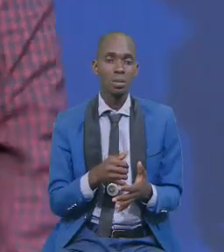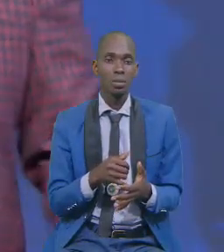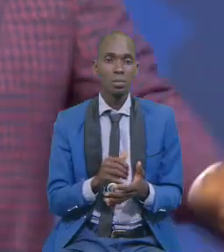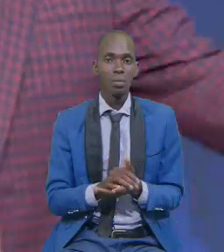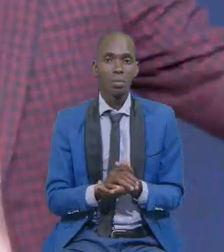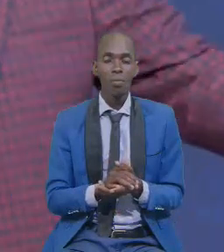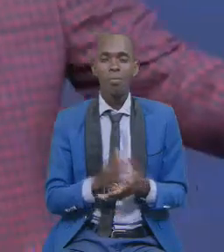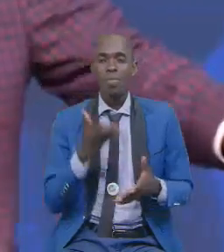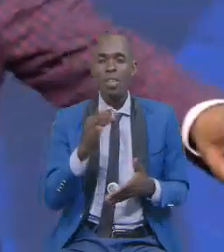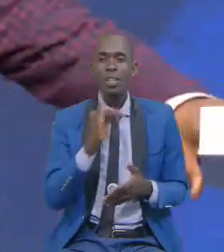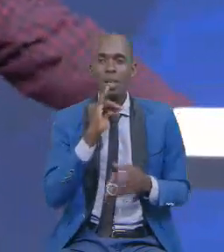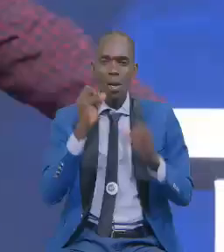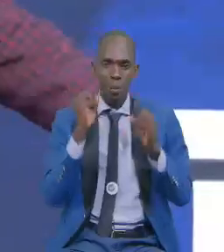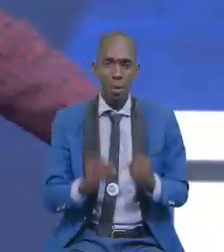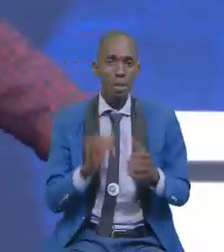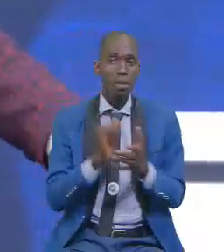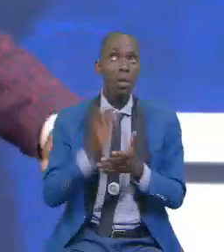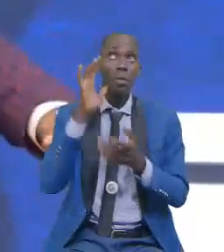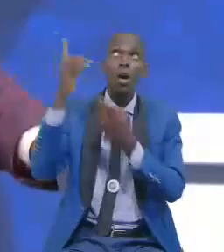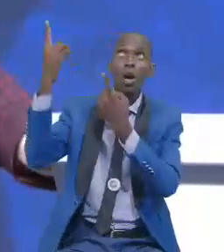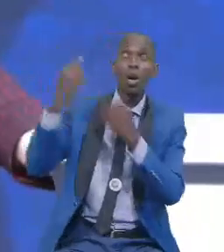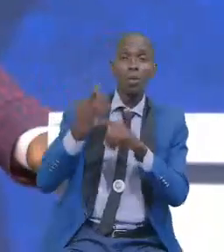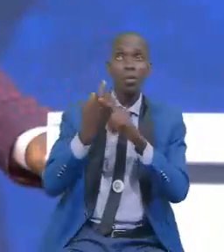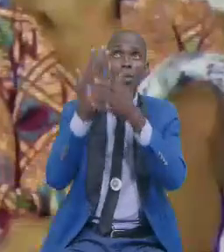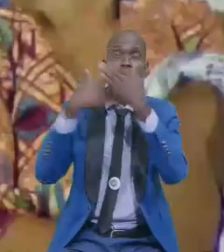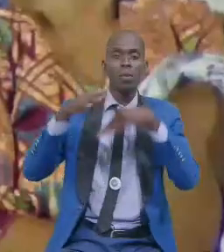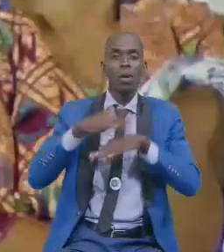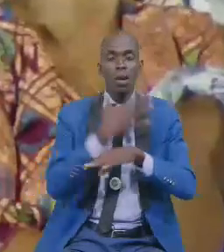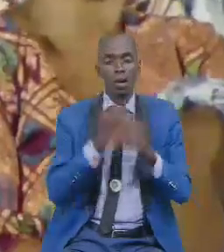There's a power that will come from heaven and wake you up today.